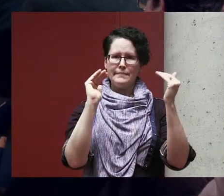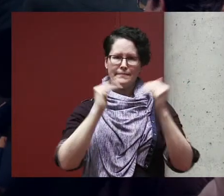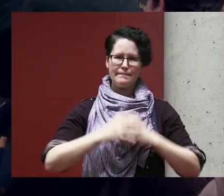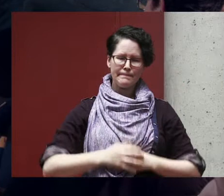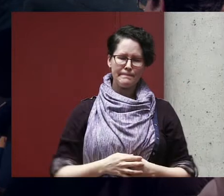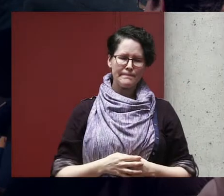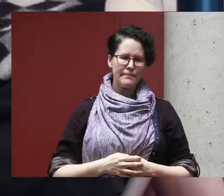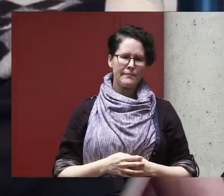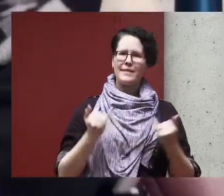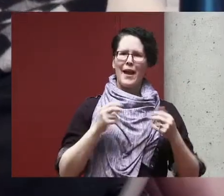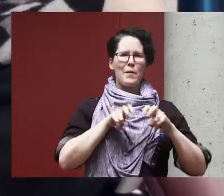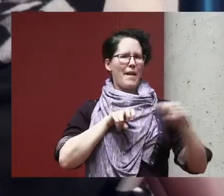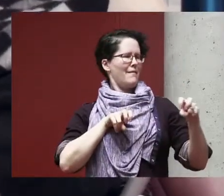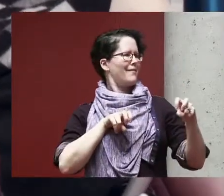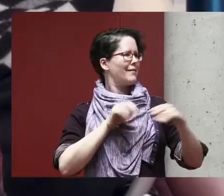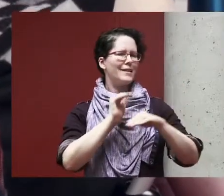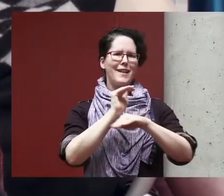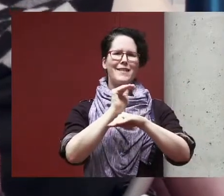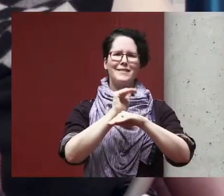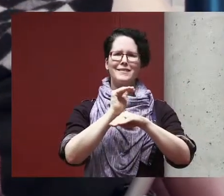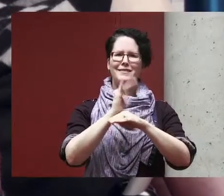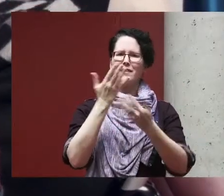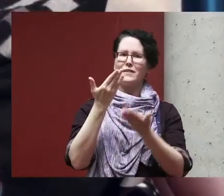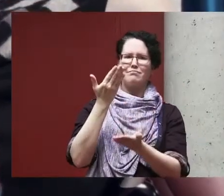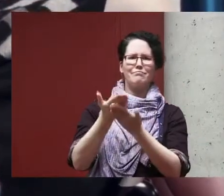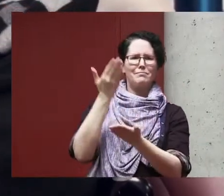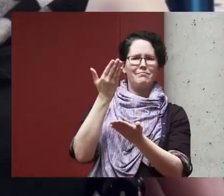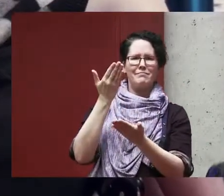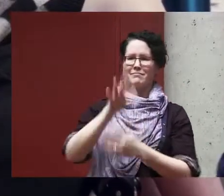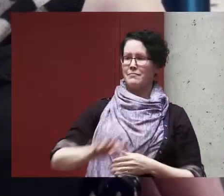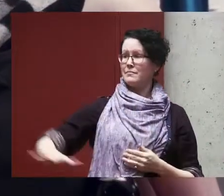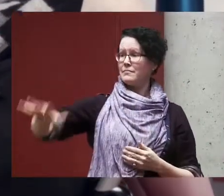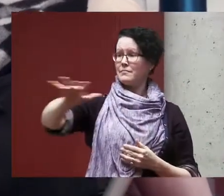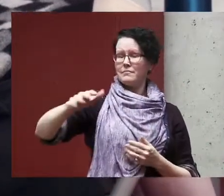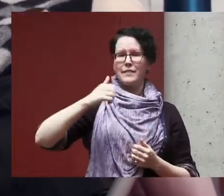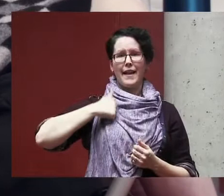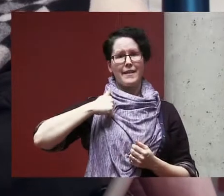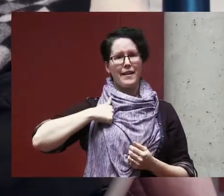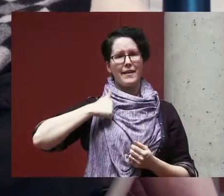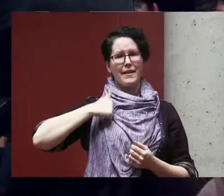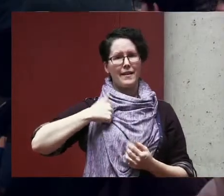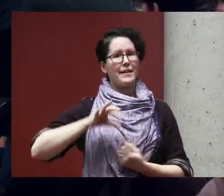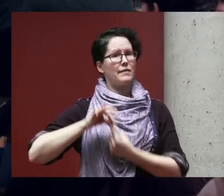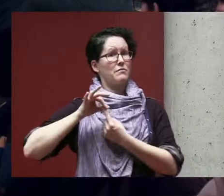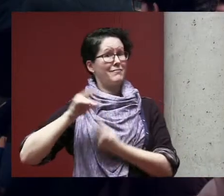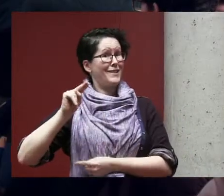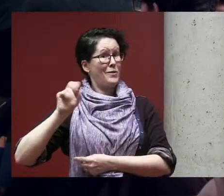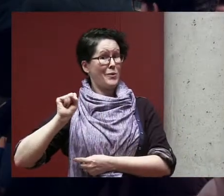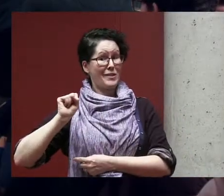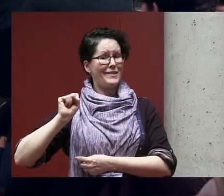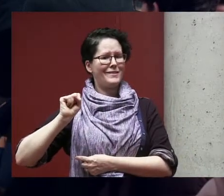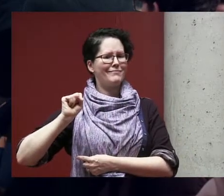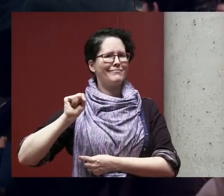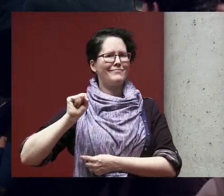that we are having this panel tonight tells me that Canada, and in particular Nova Scotia, is not living up to this part